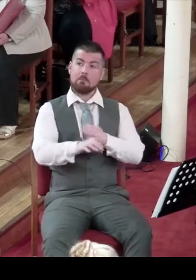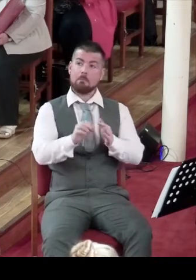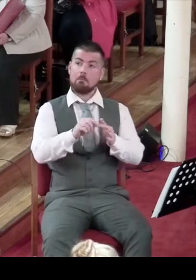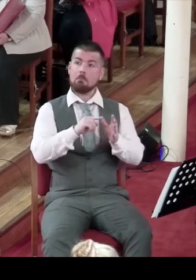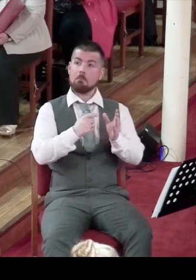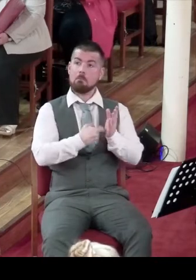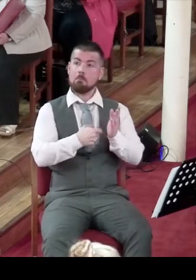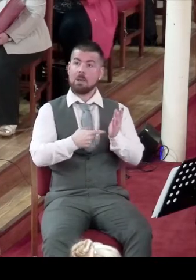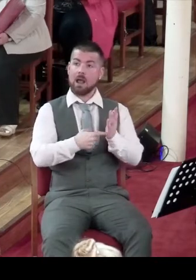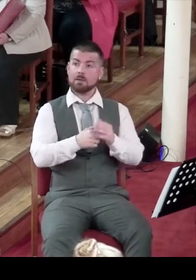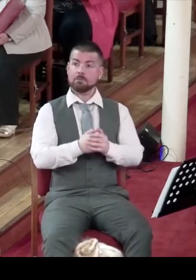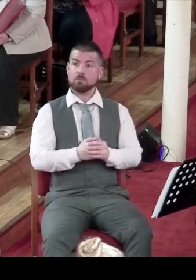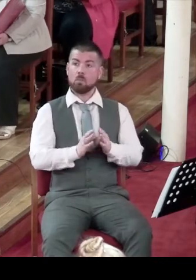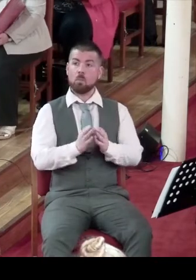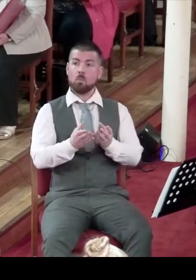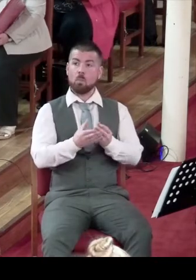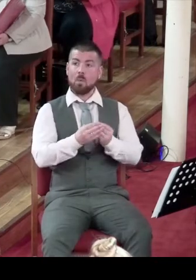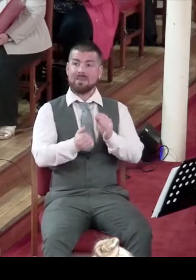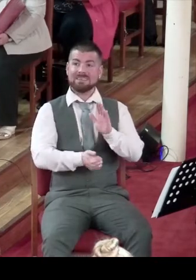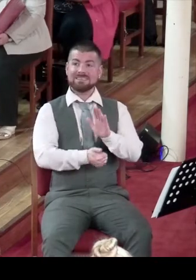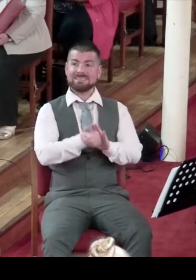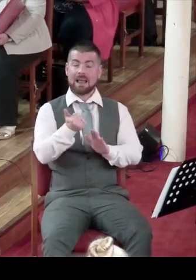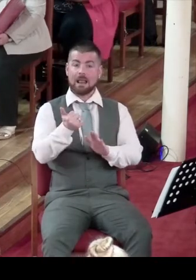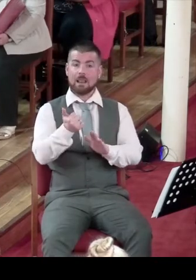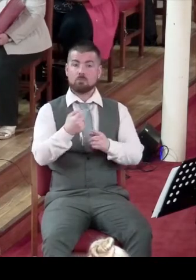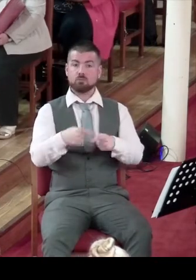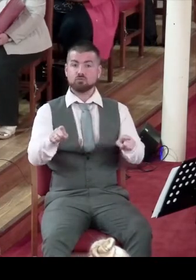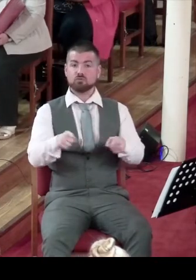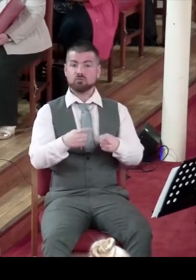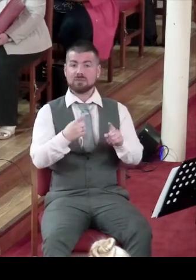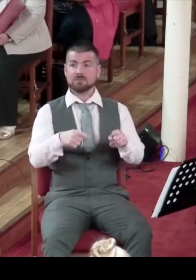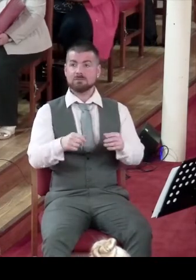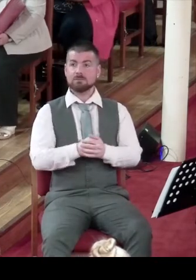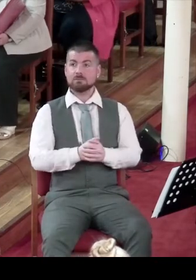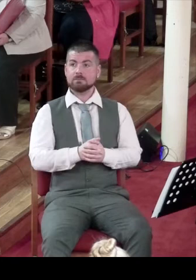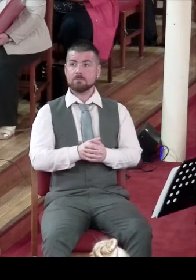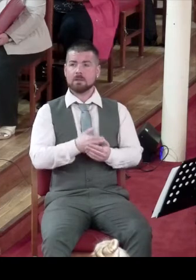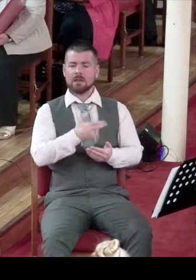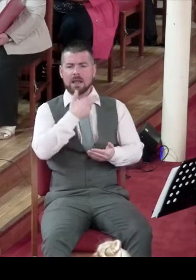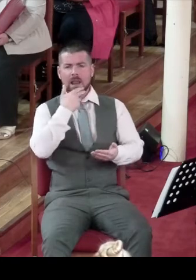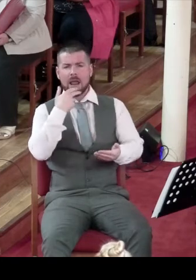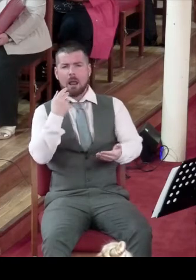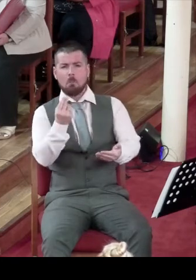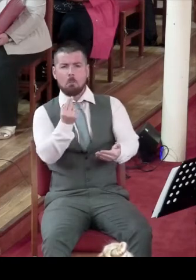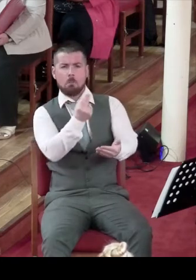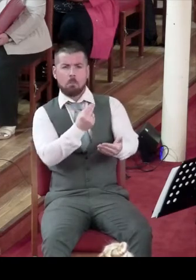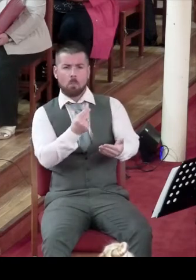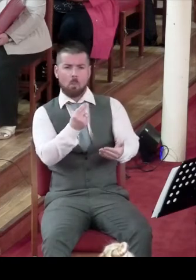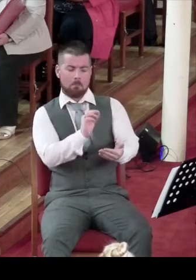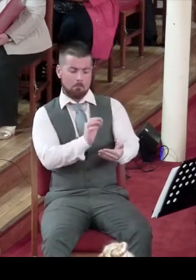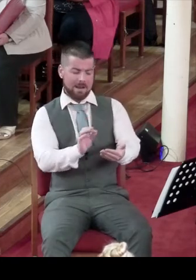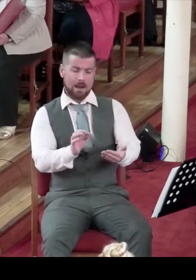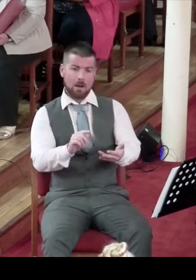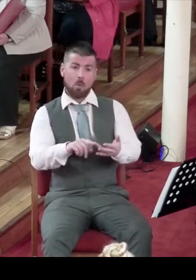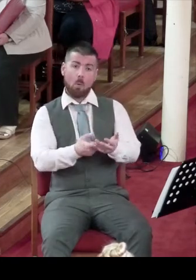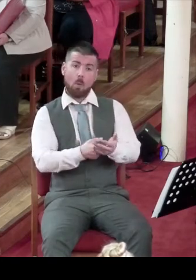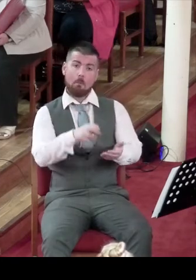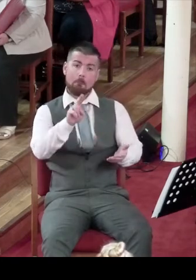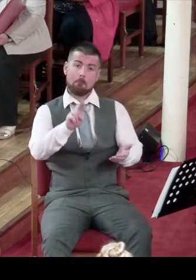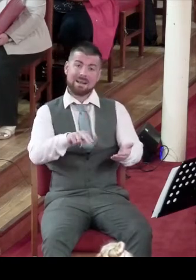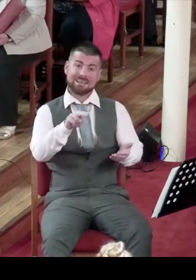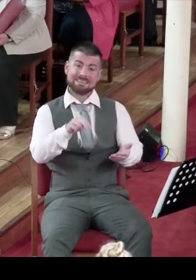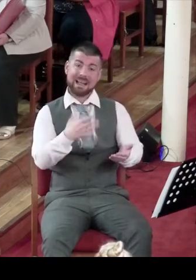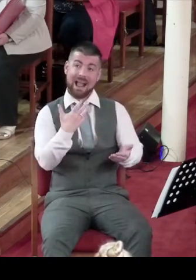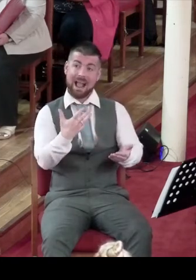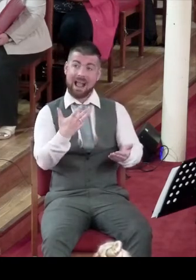skilled musician's mystic art, the grace of poet's pen or painter's hand to teach the